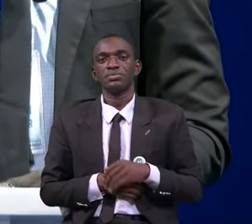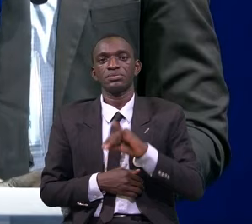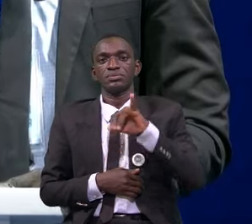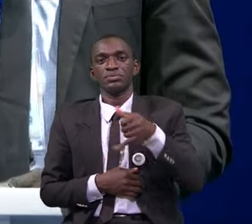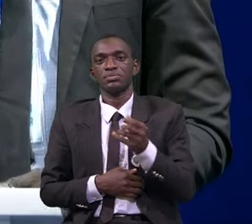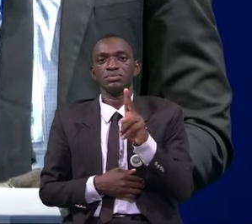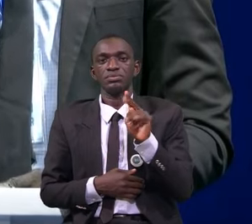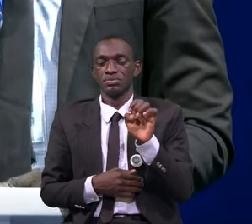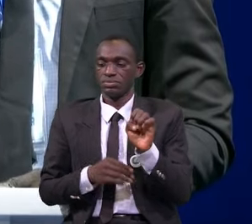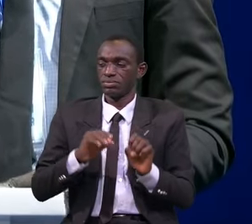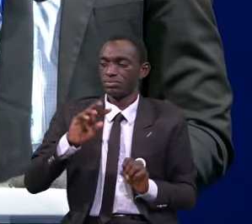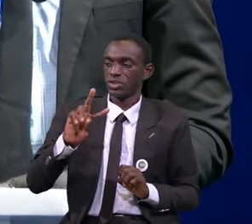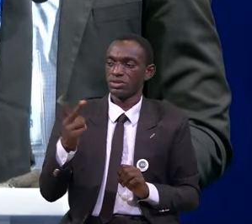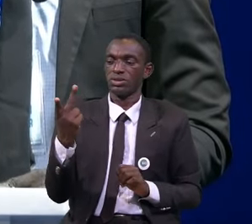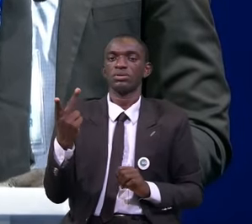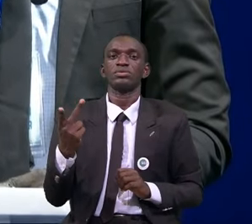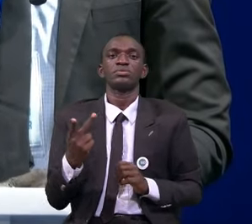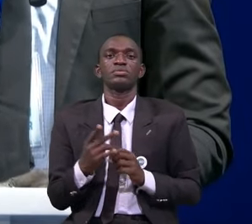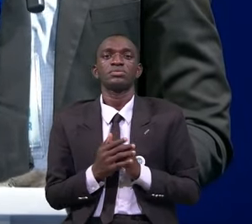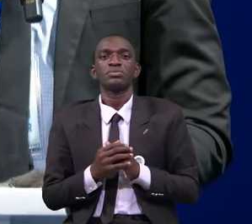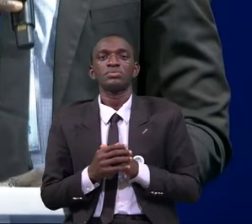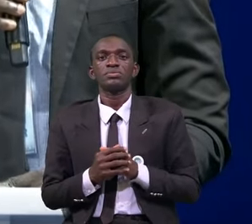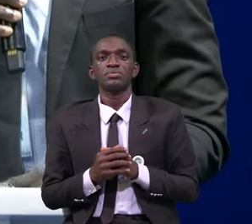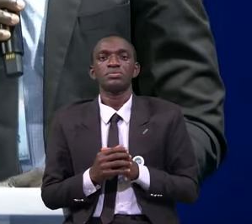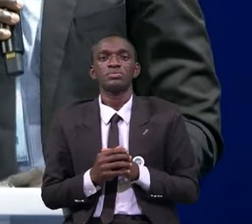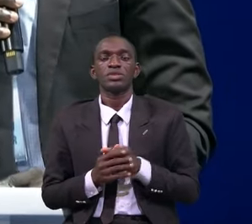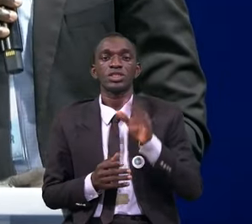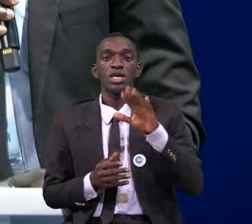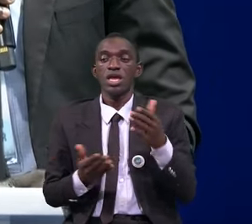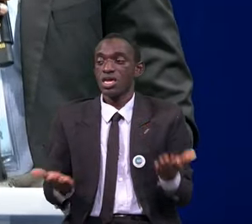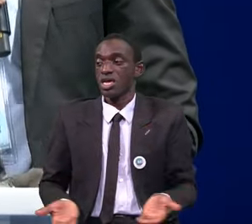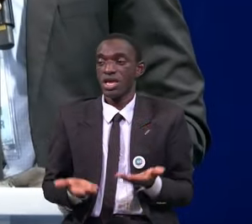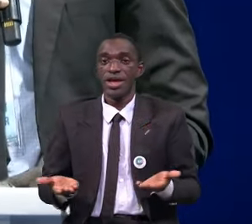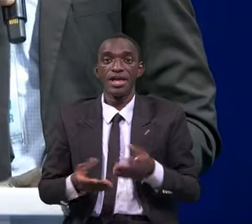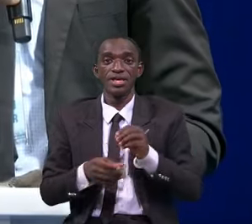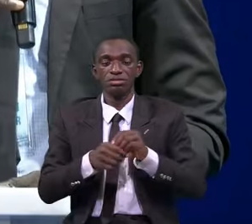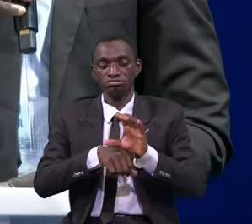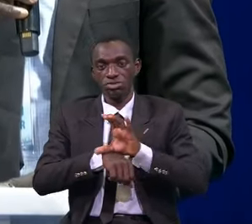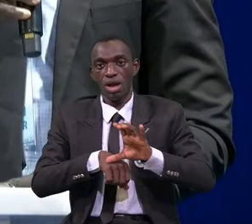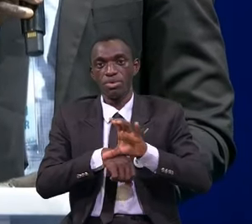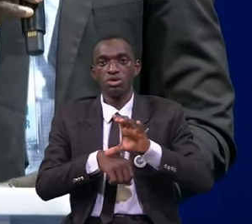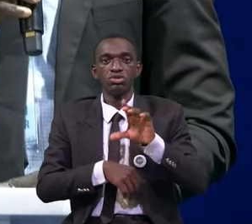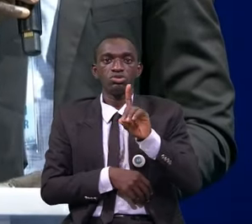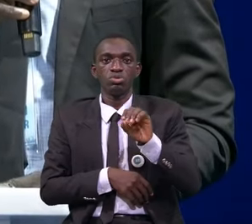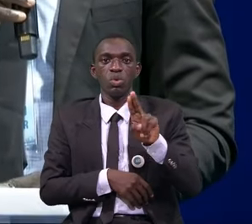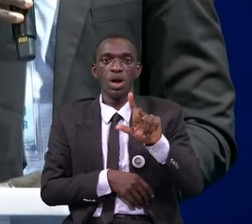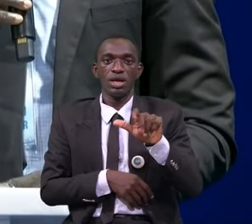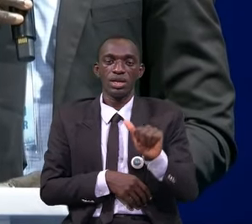pays hôte, mais partout que ce programme se tienne. Here in Douala, it will hold at the believers,